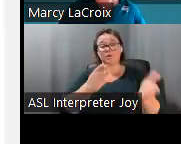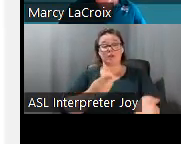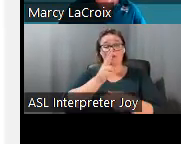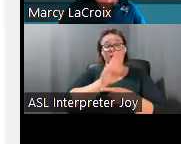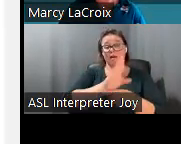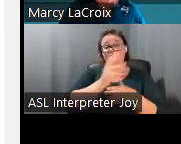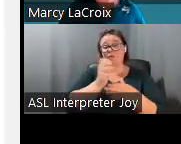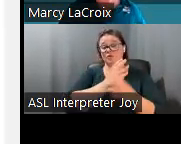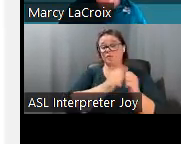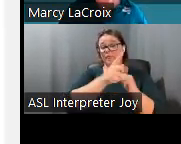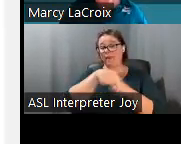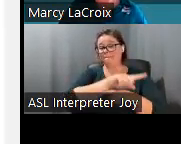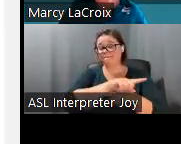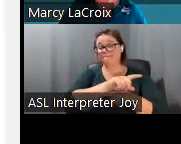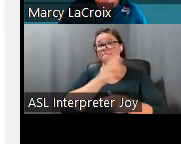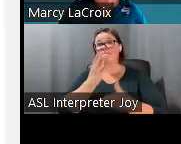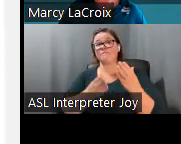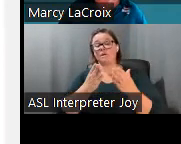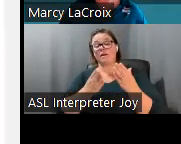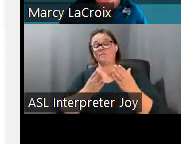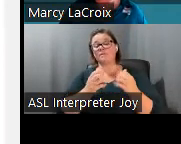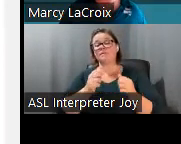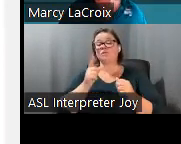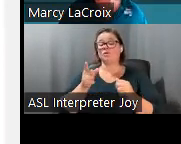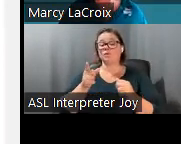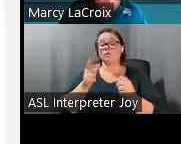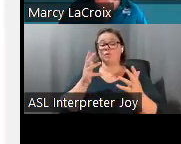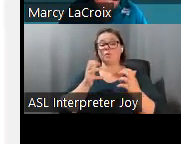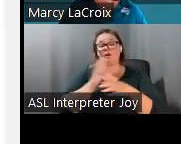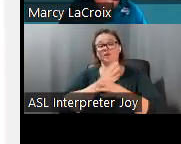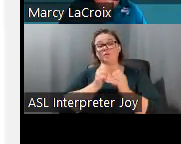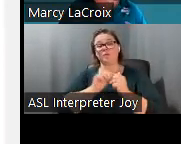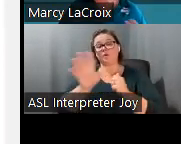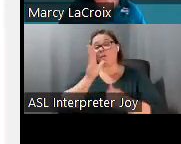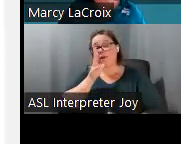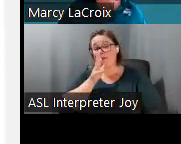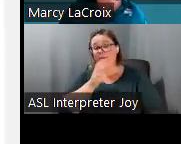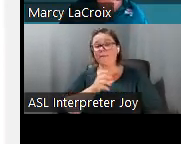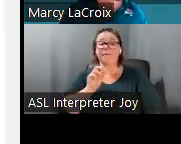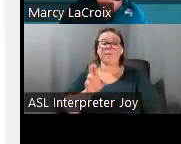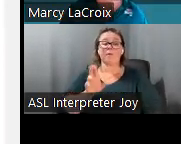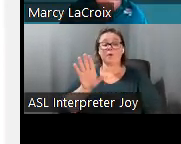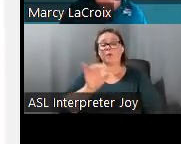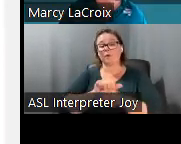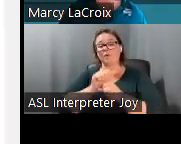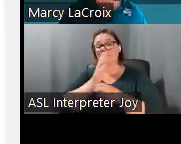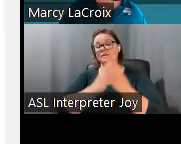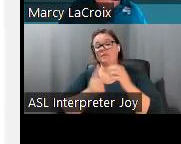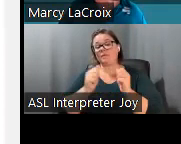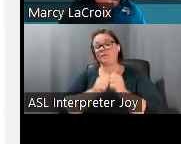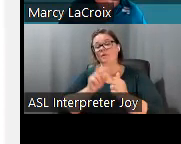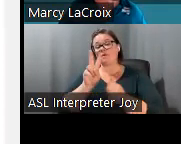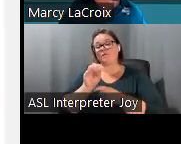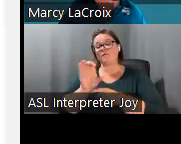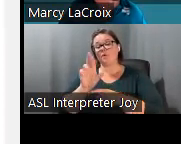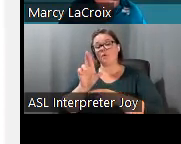them. Perhaps you want it shared with your mom, or you're working with someone with Voc Rehab.